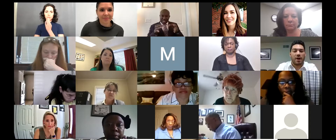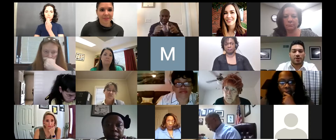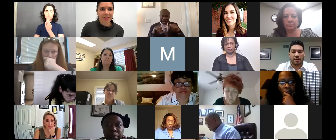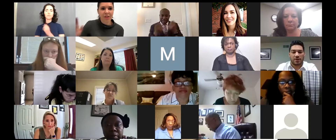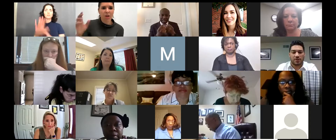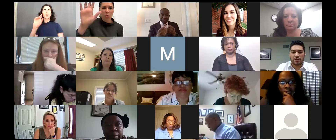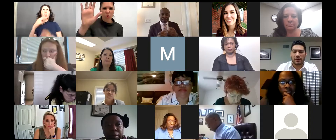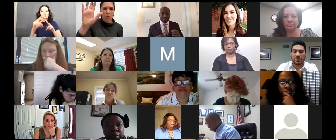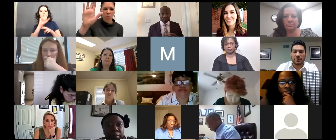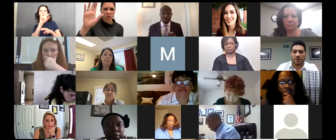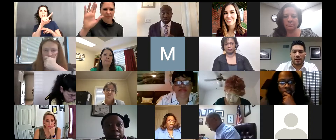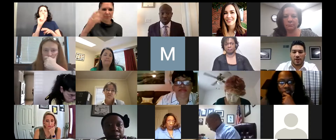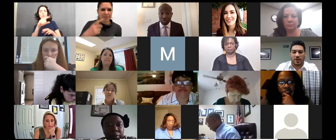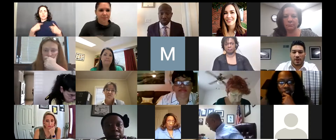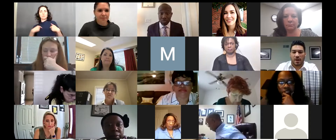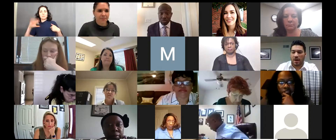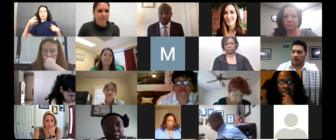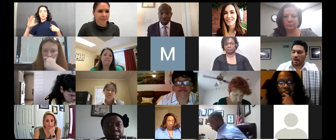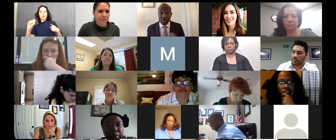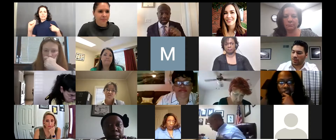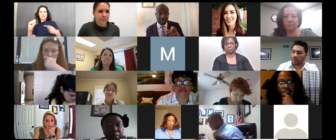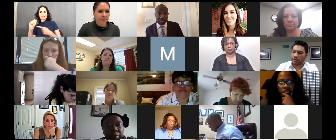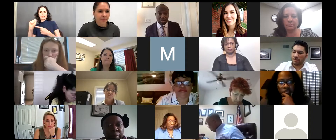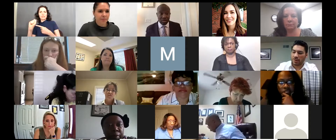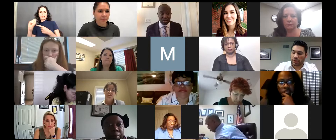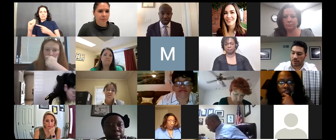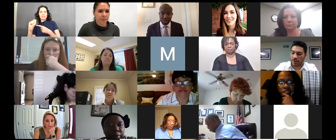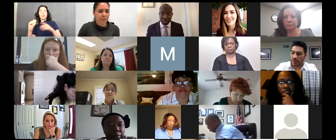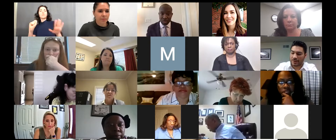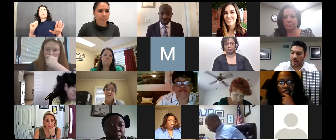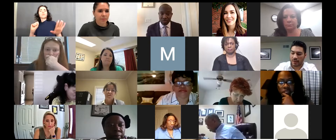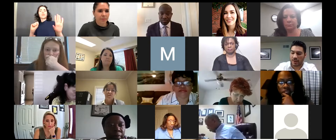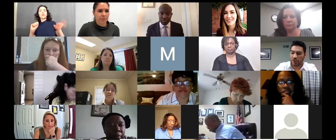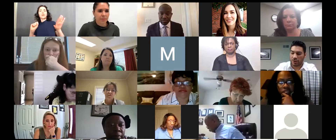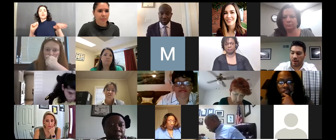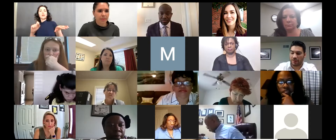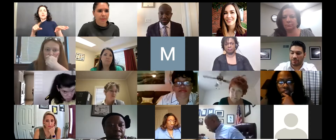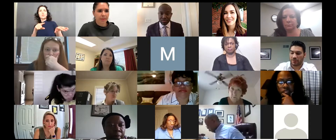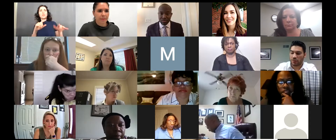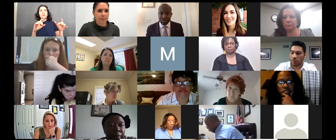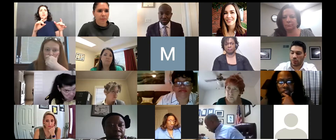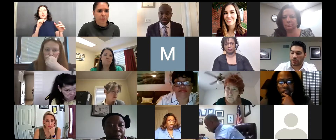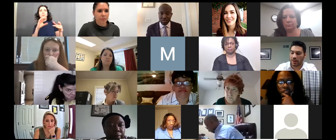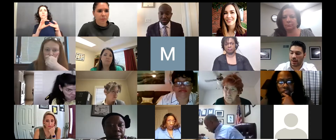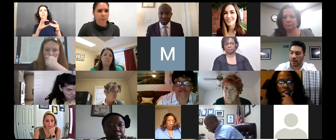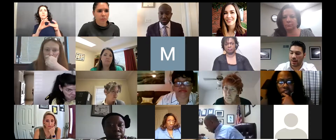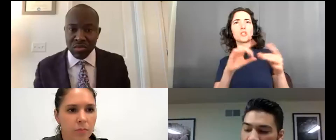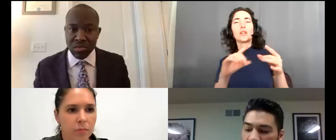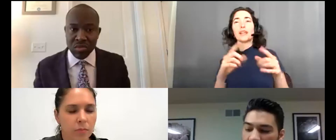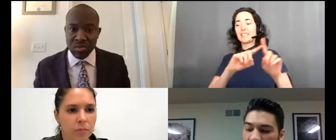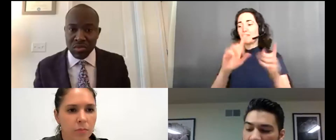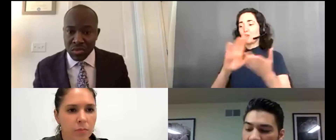quick question. This is Chris. So you did mention consolidation of different schools, and